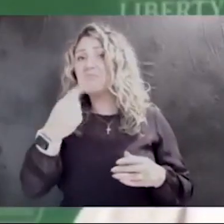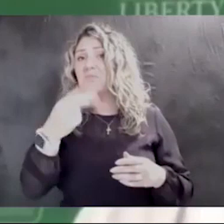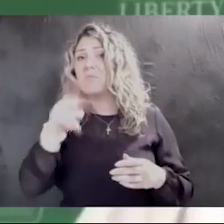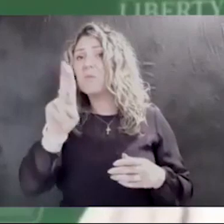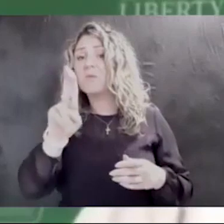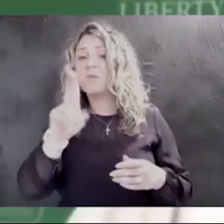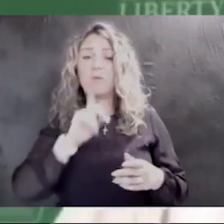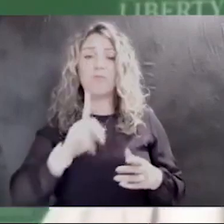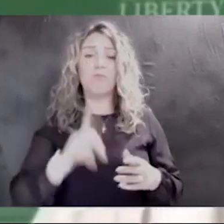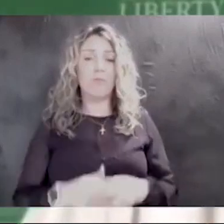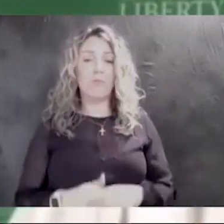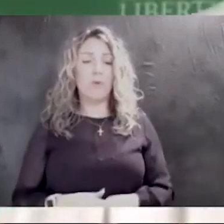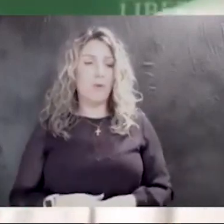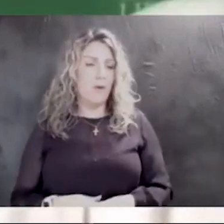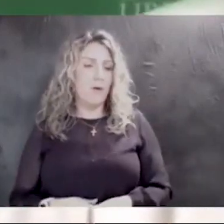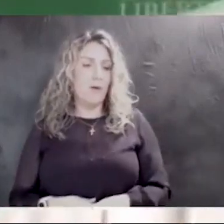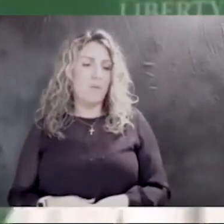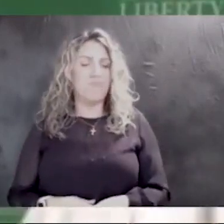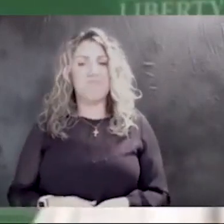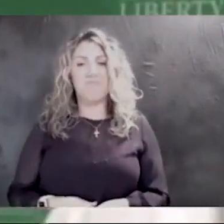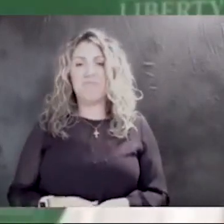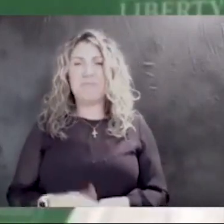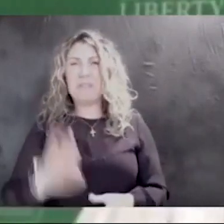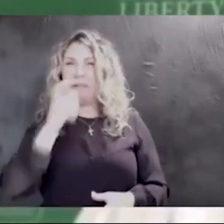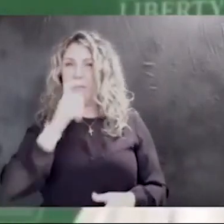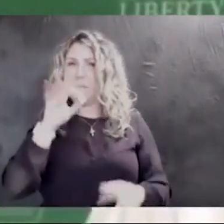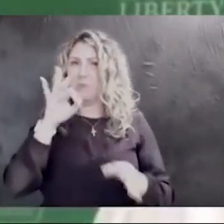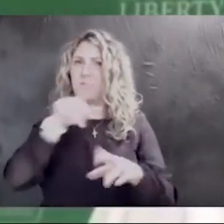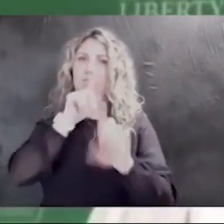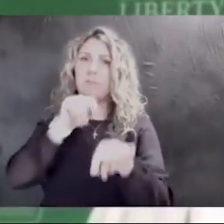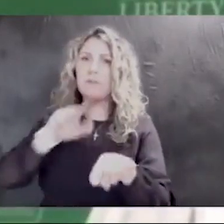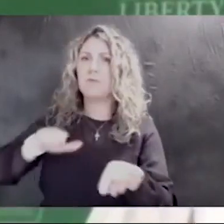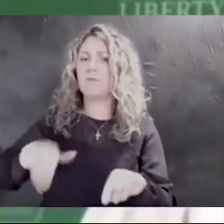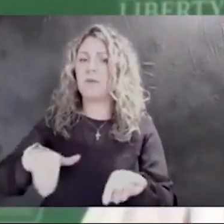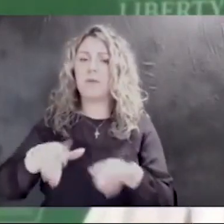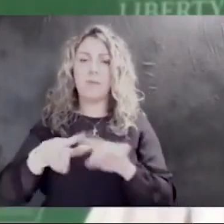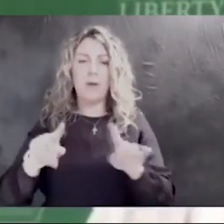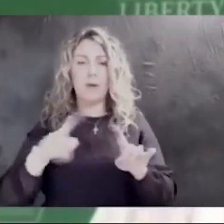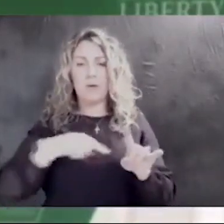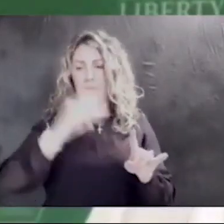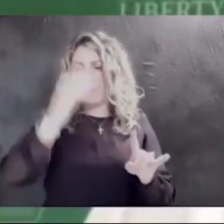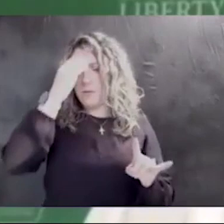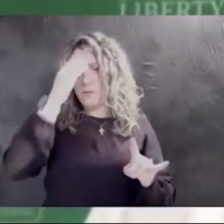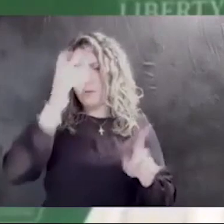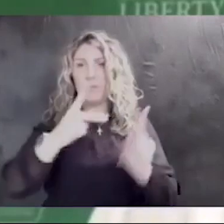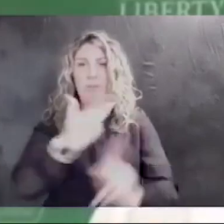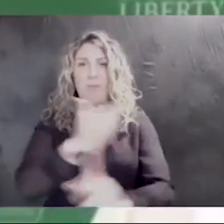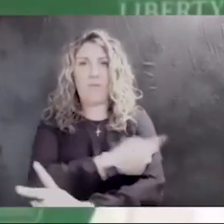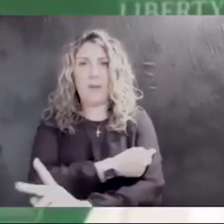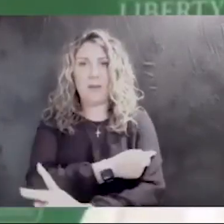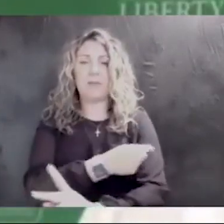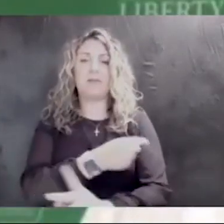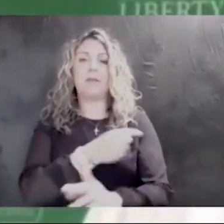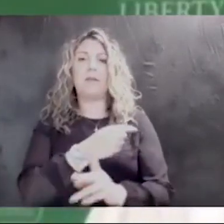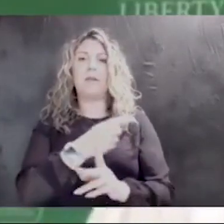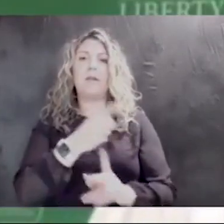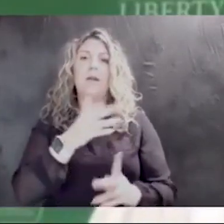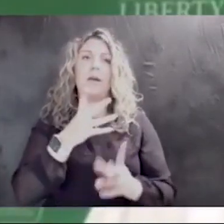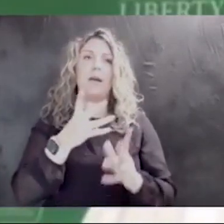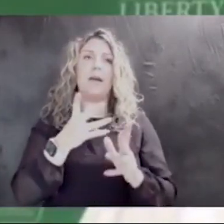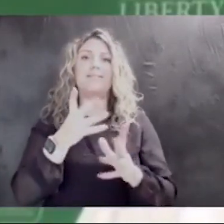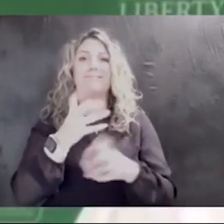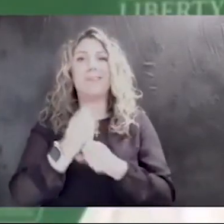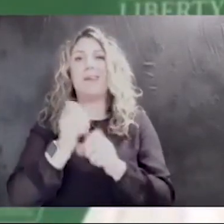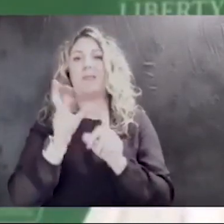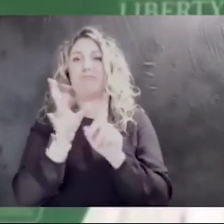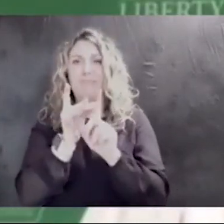I don't think we have a perfect answer to that yet, but we do know that people who are vaccinated who get breakthrough infections are not